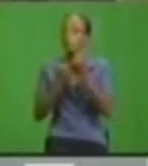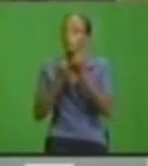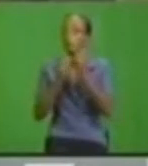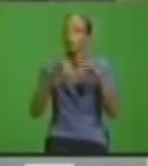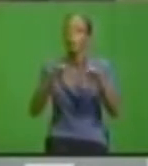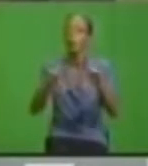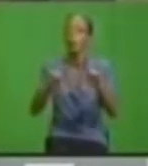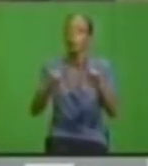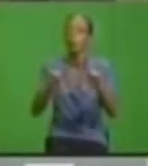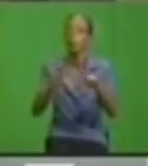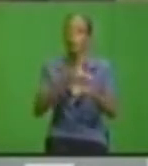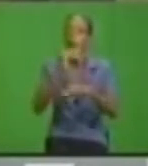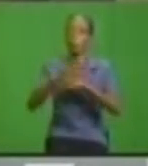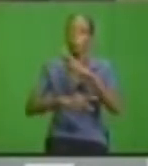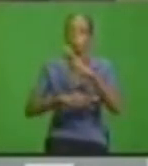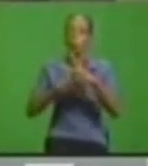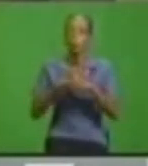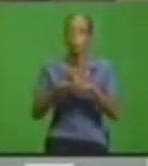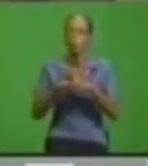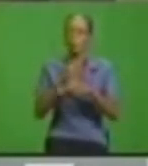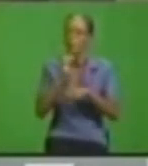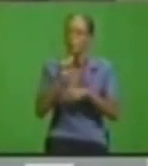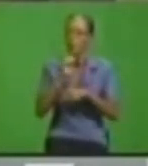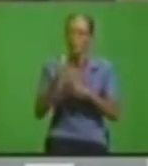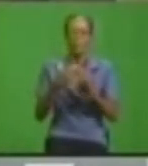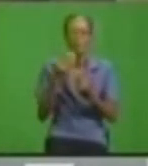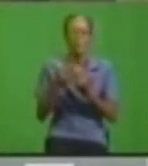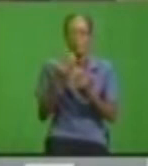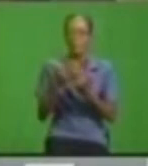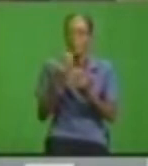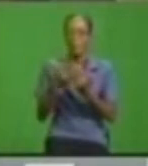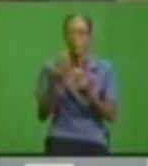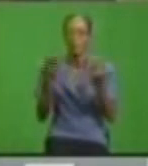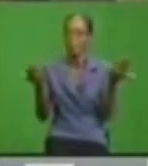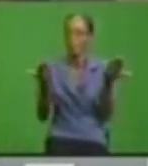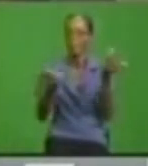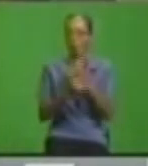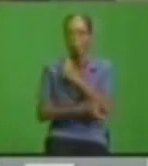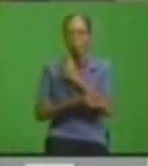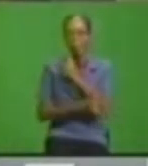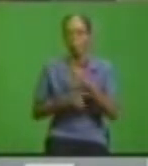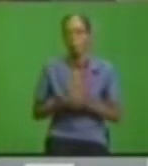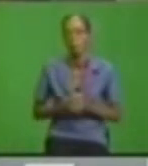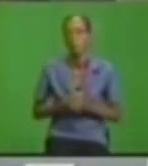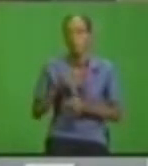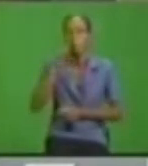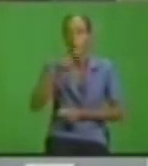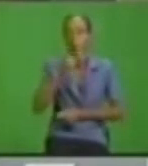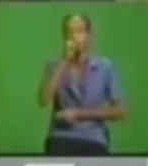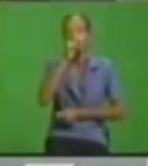stage. It is not easy to live in a country where patience